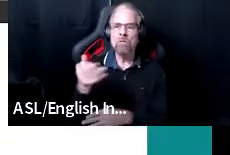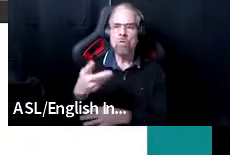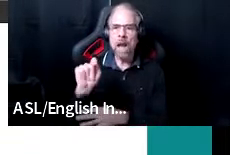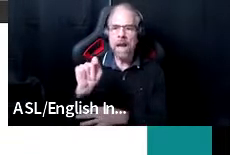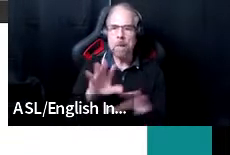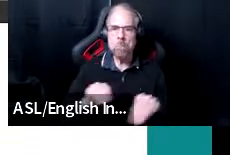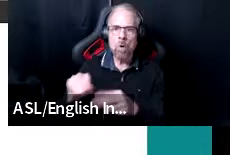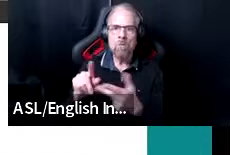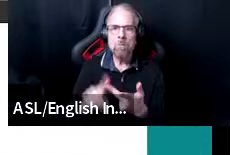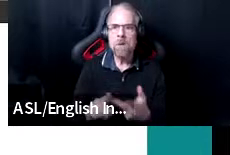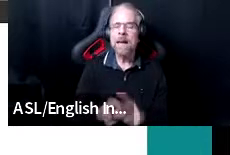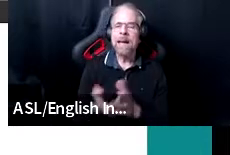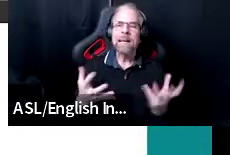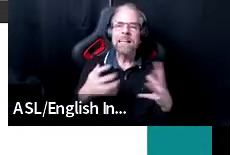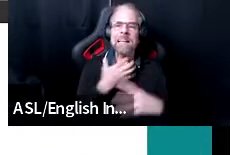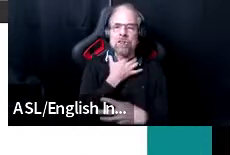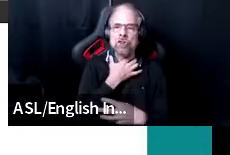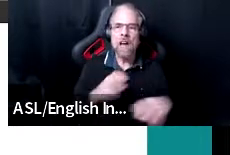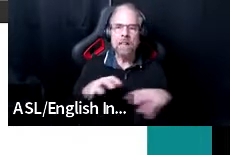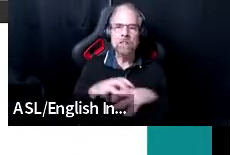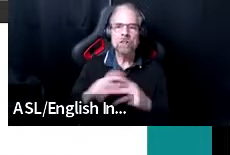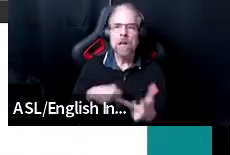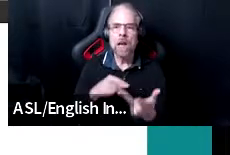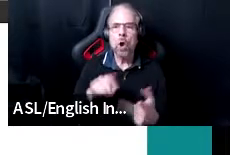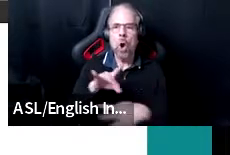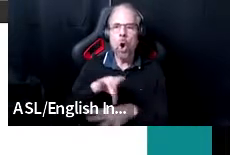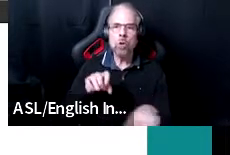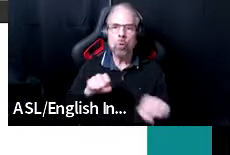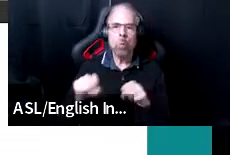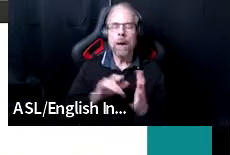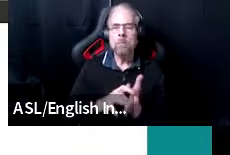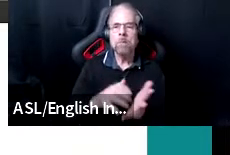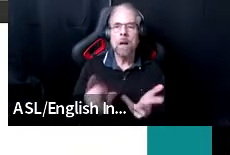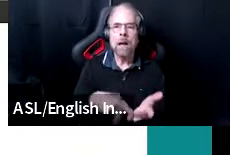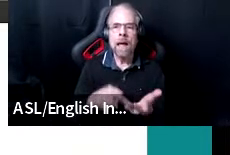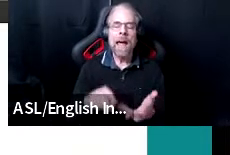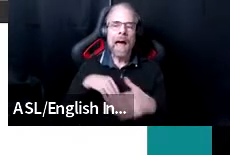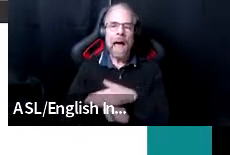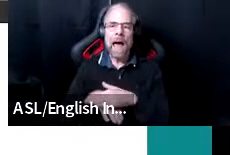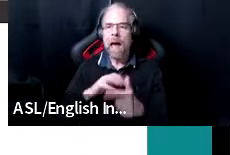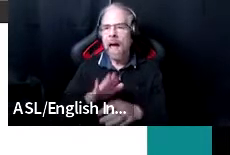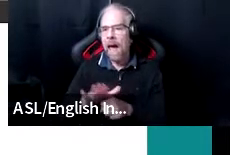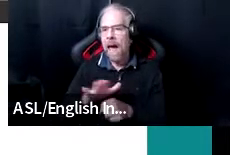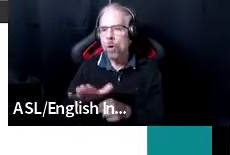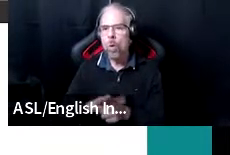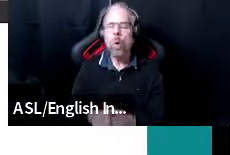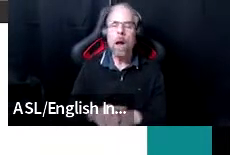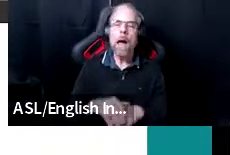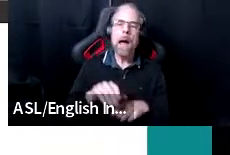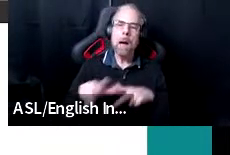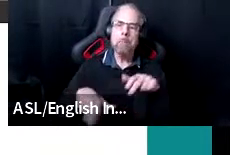congestion, earthquake vulnerability, inadequate bike and pedestrian paths, as well as limited